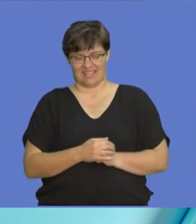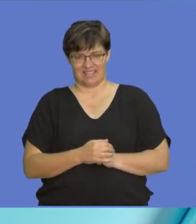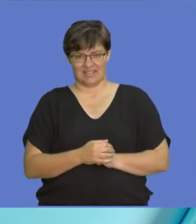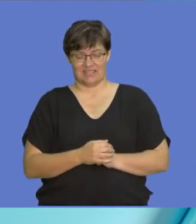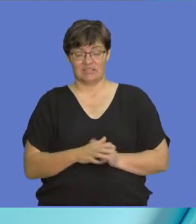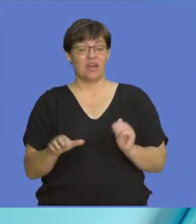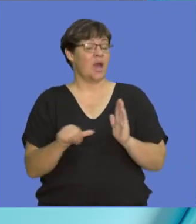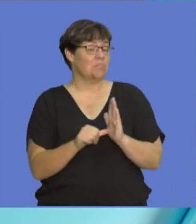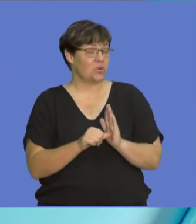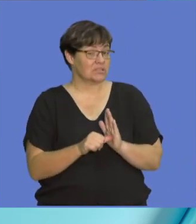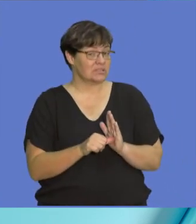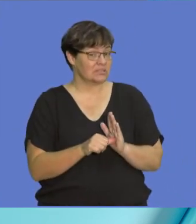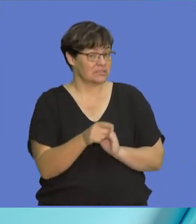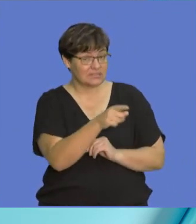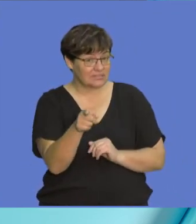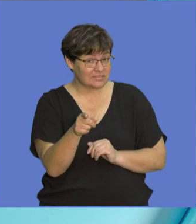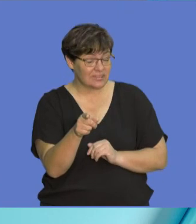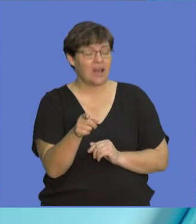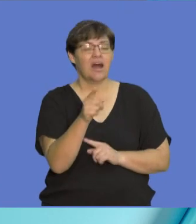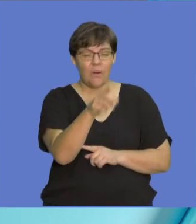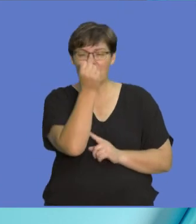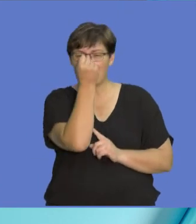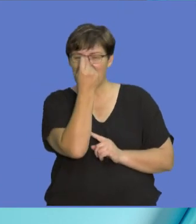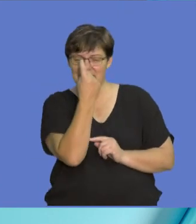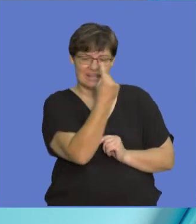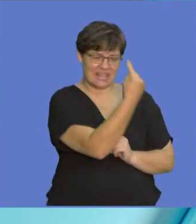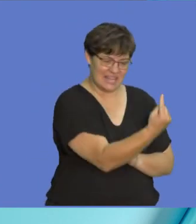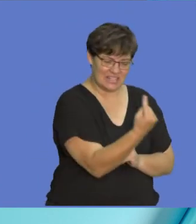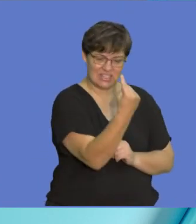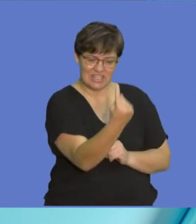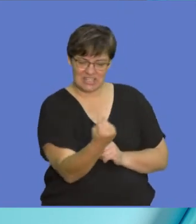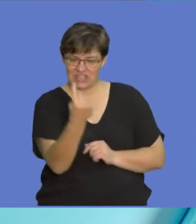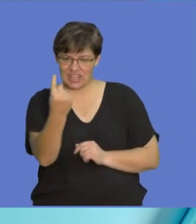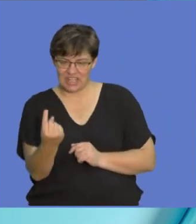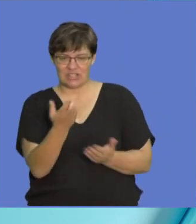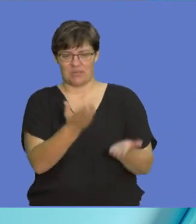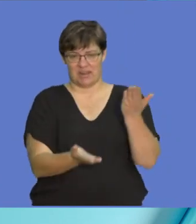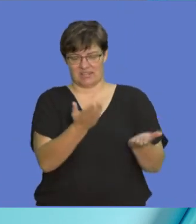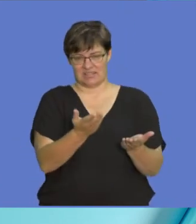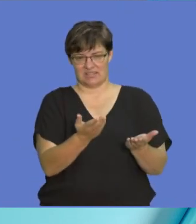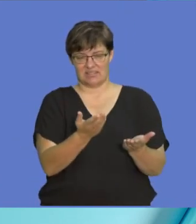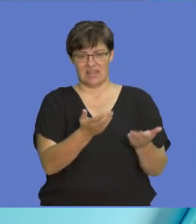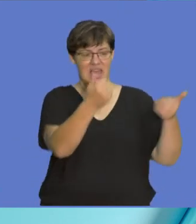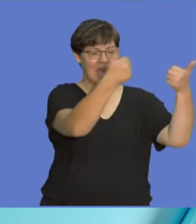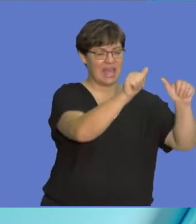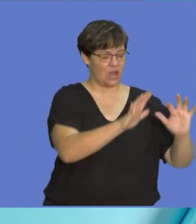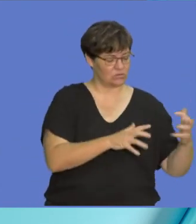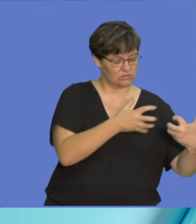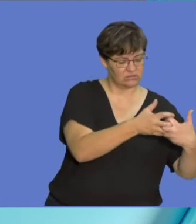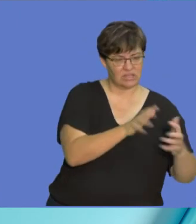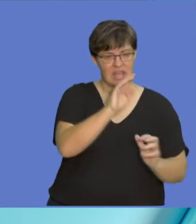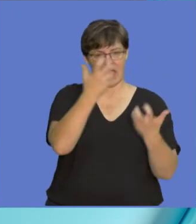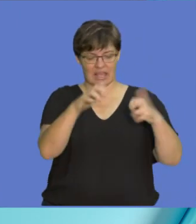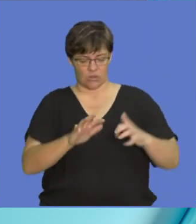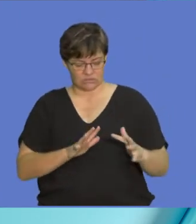here, accounting boffins? Understand each of these balances and which accounts they impact on.